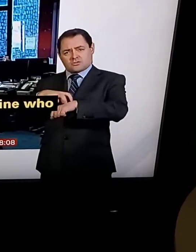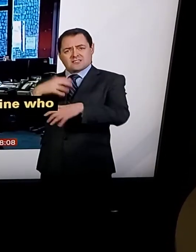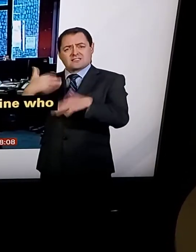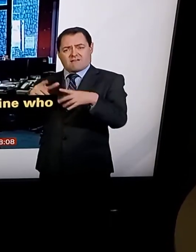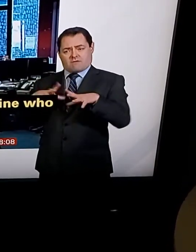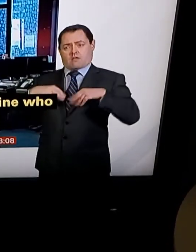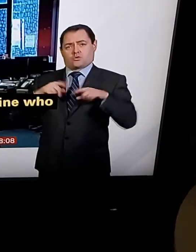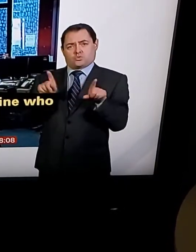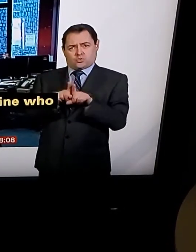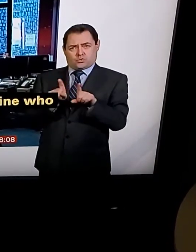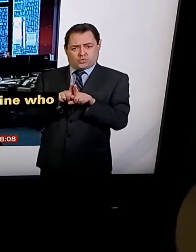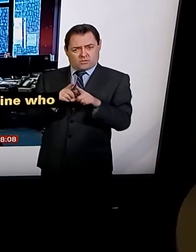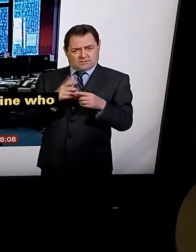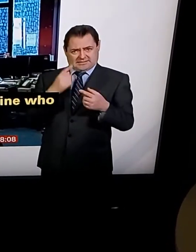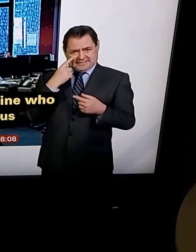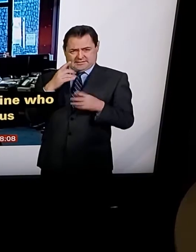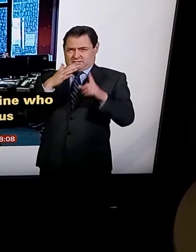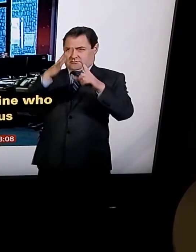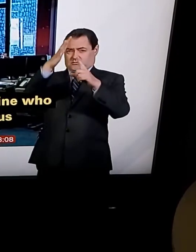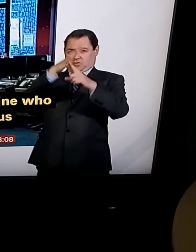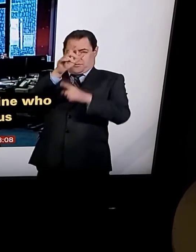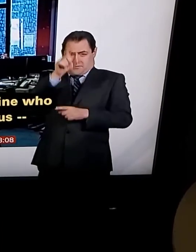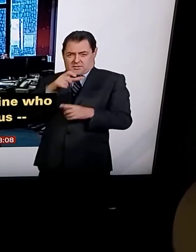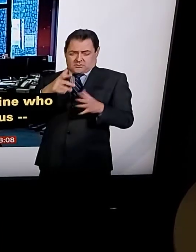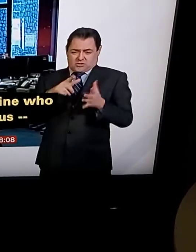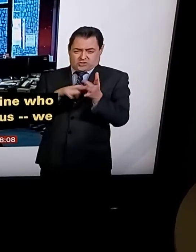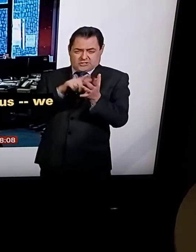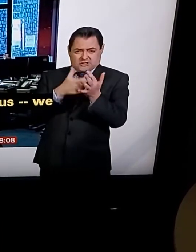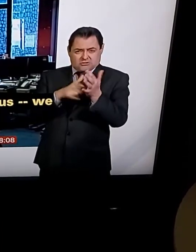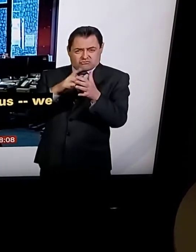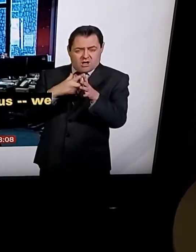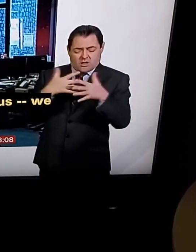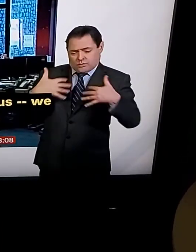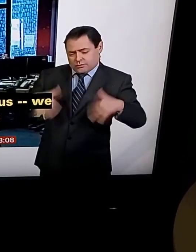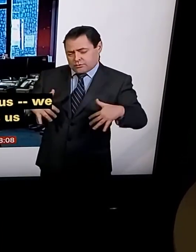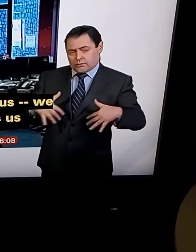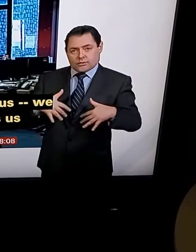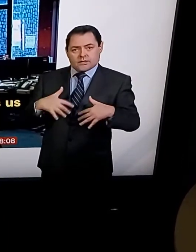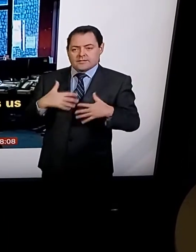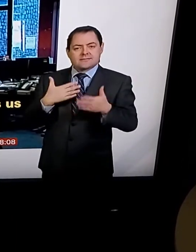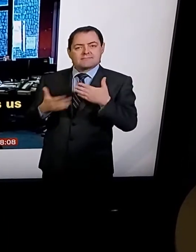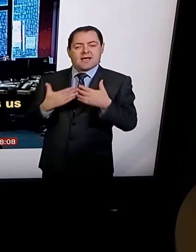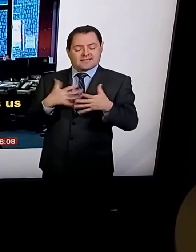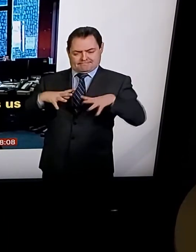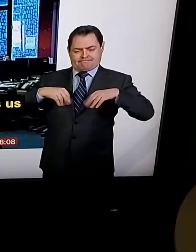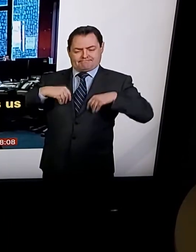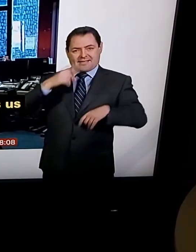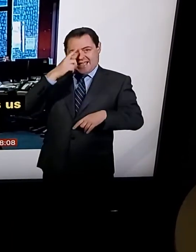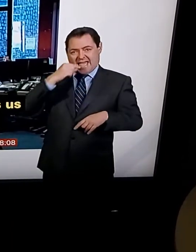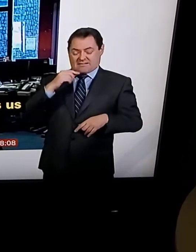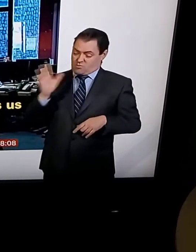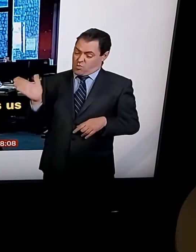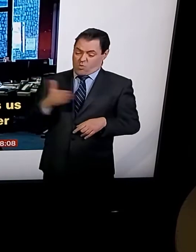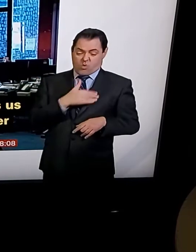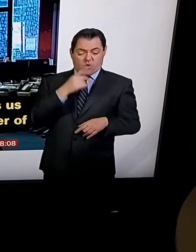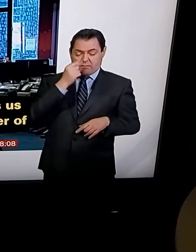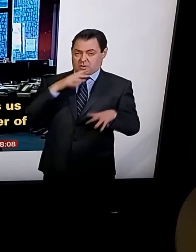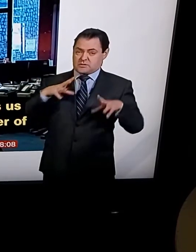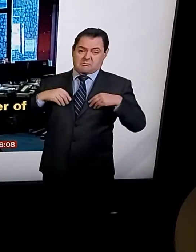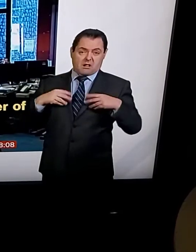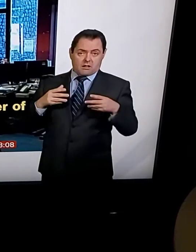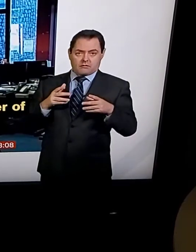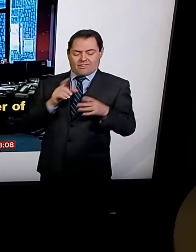is no respecter of persons or place, which is why it is so important we all do absolutely